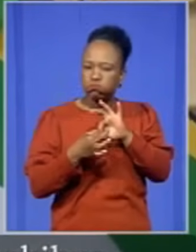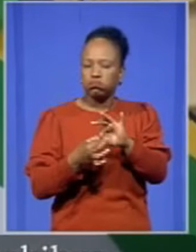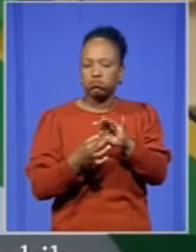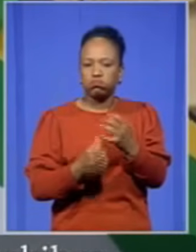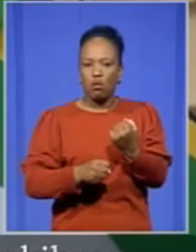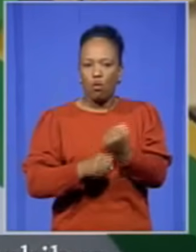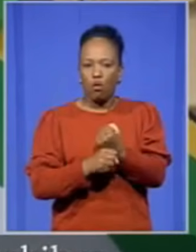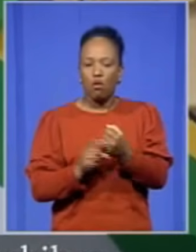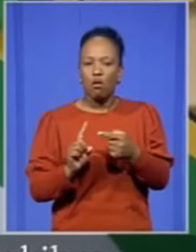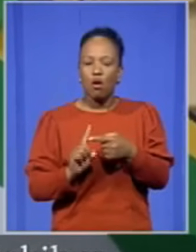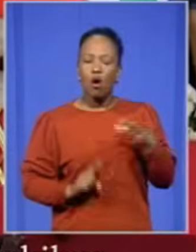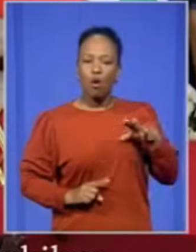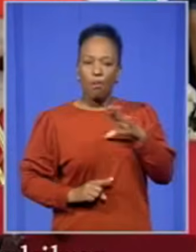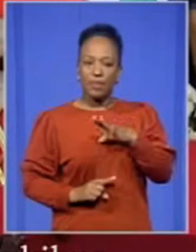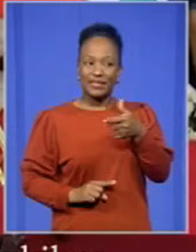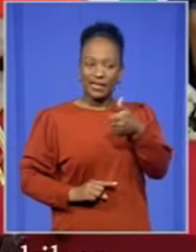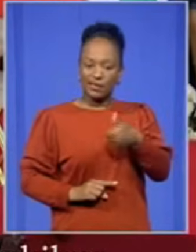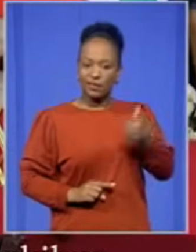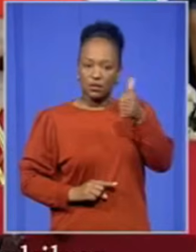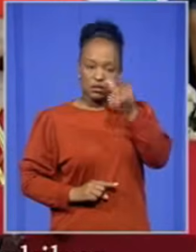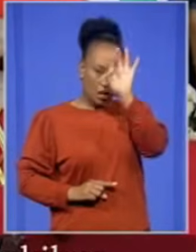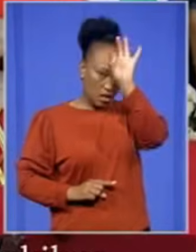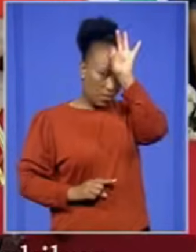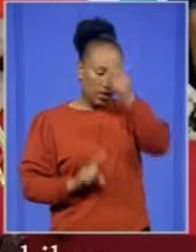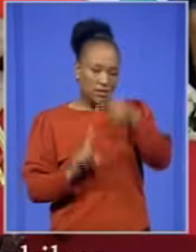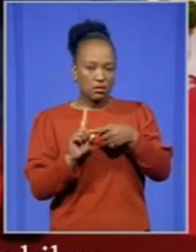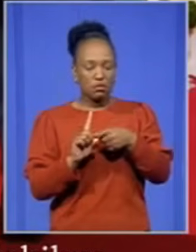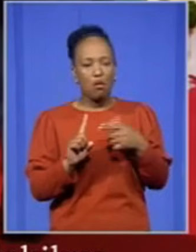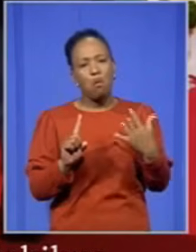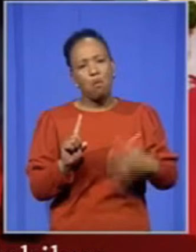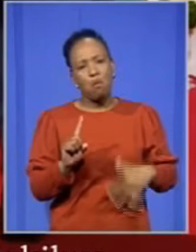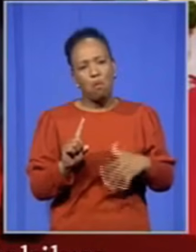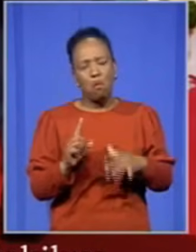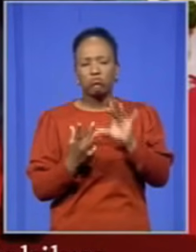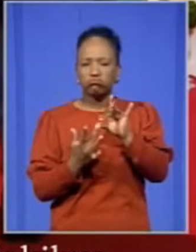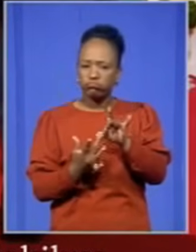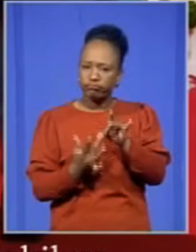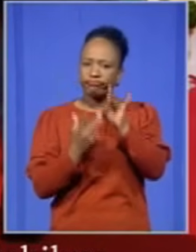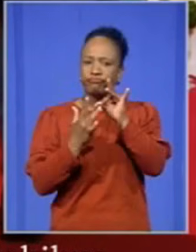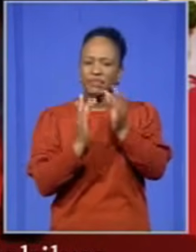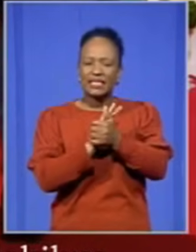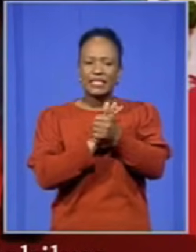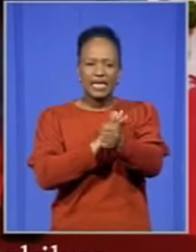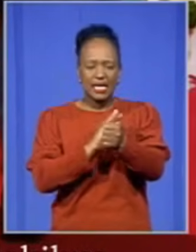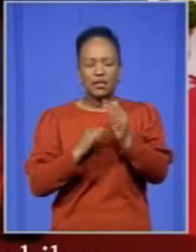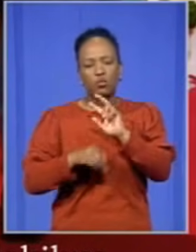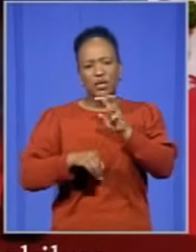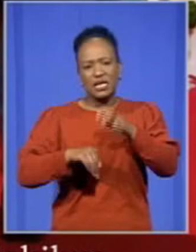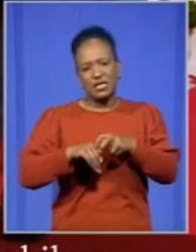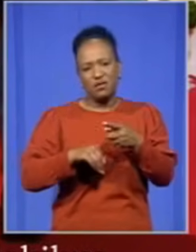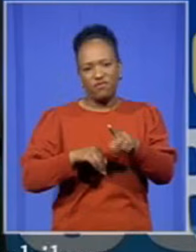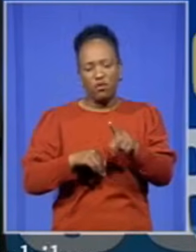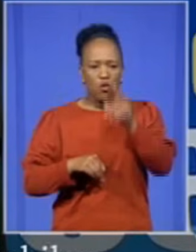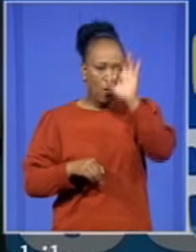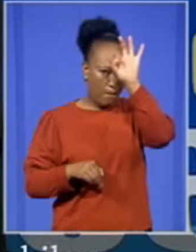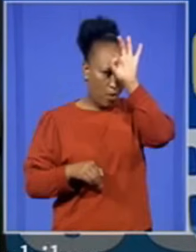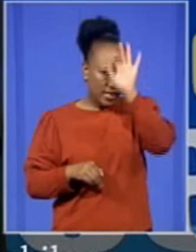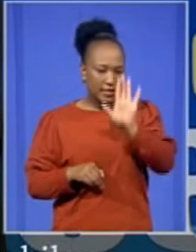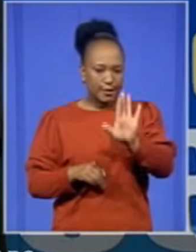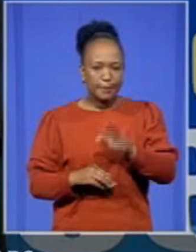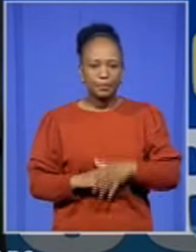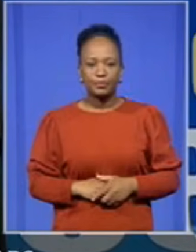wa bosetšhaba wa mapodisi a re o ne a na le dinonofo tse di kgethegileng tse di tlhokagalang mo sepodising sa naga. We must walk proud